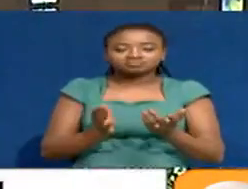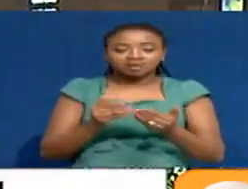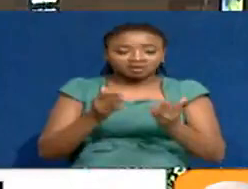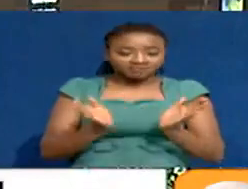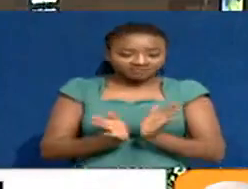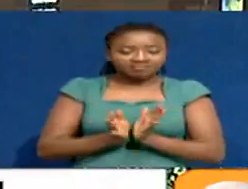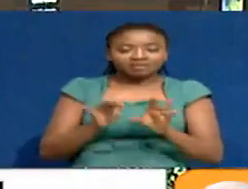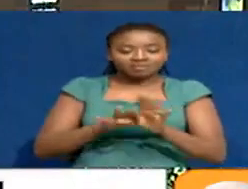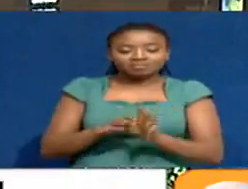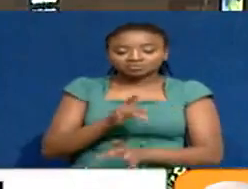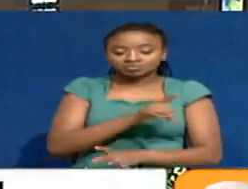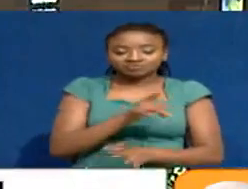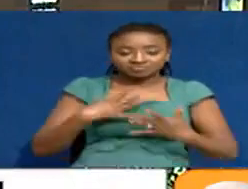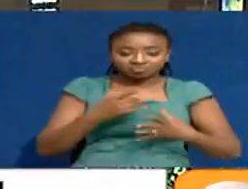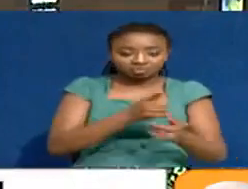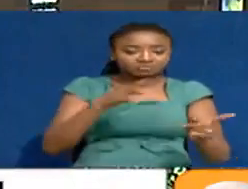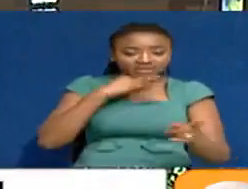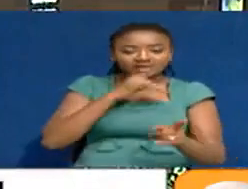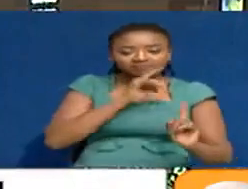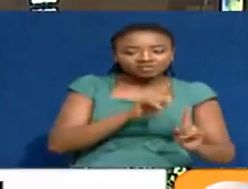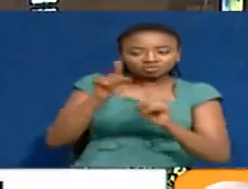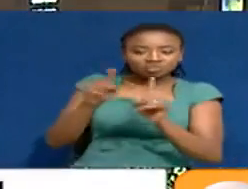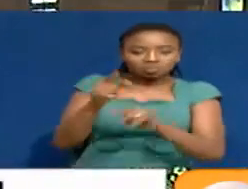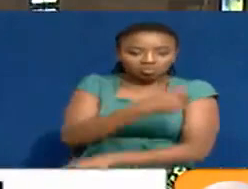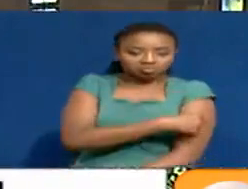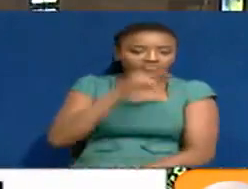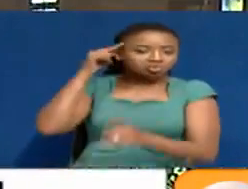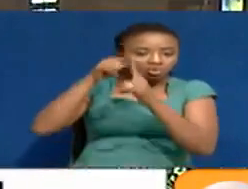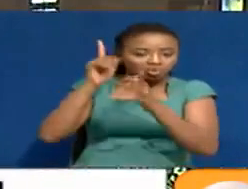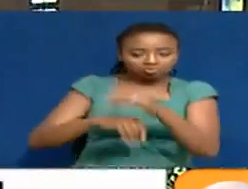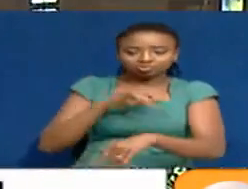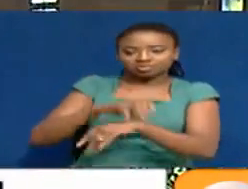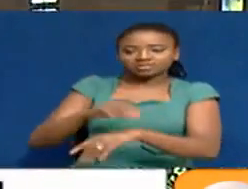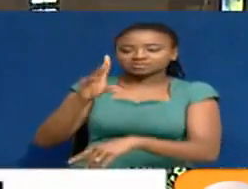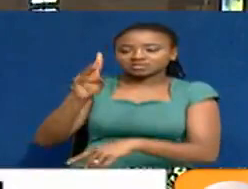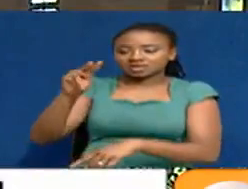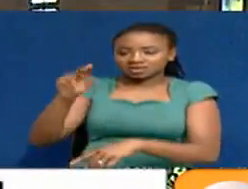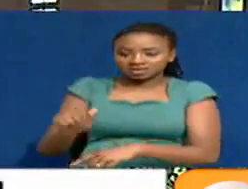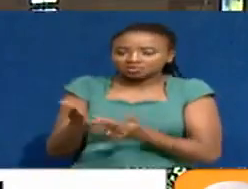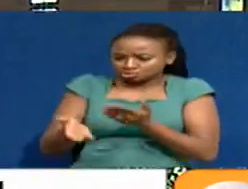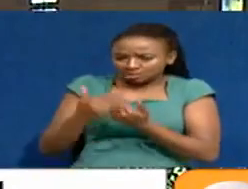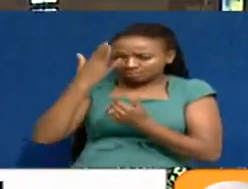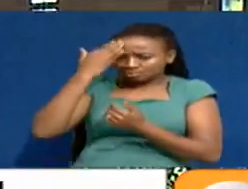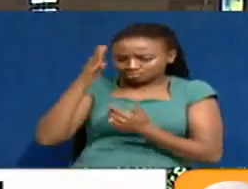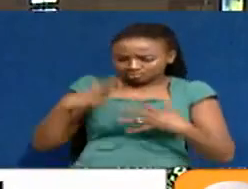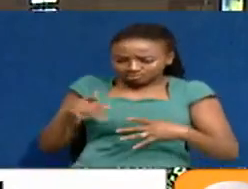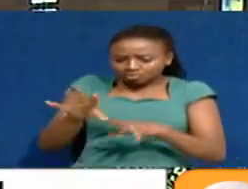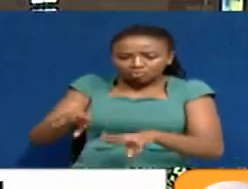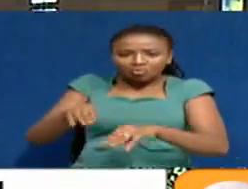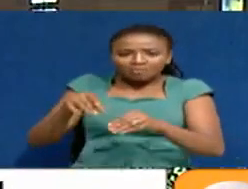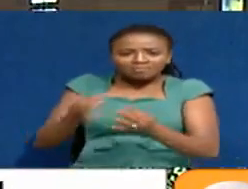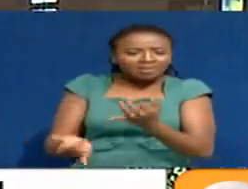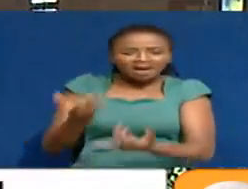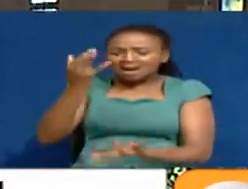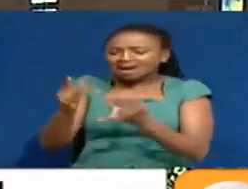family members of the deceased have presented themselves for sample collection to allow for the identification of their kin who were burnt